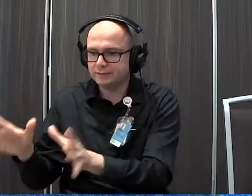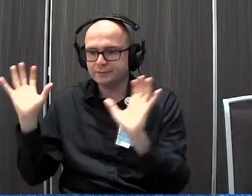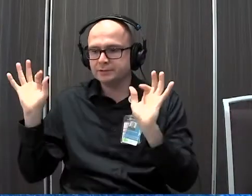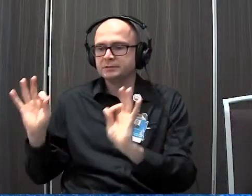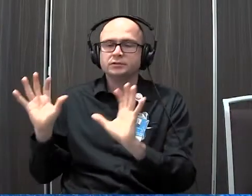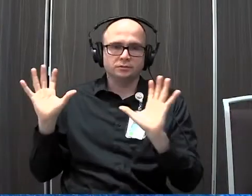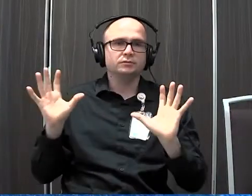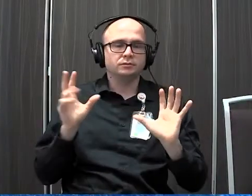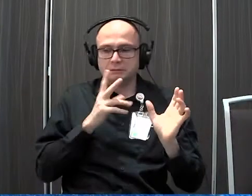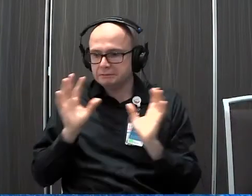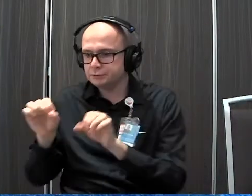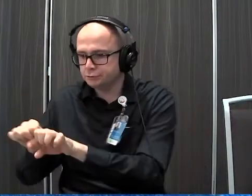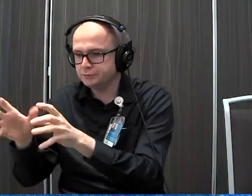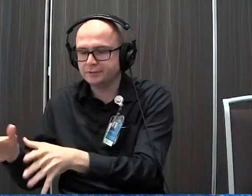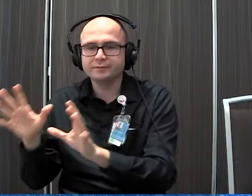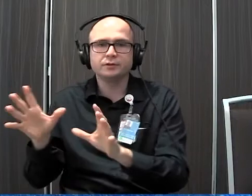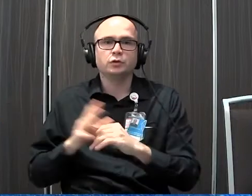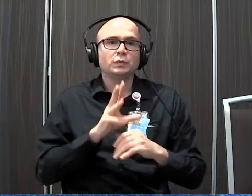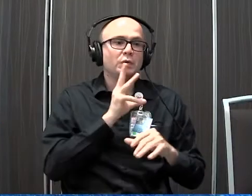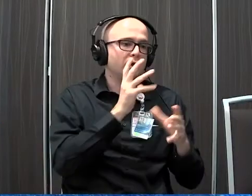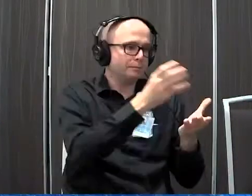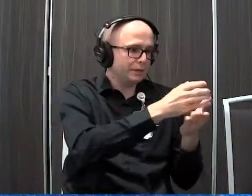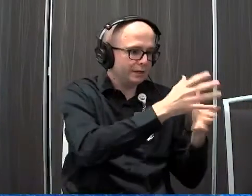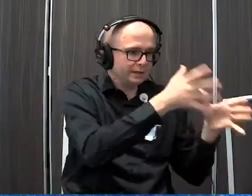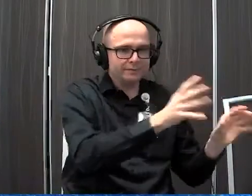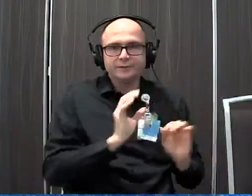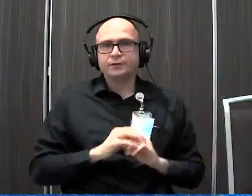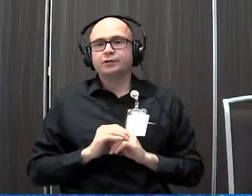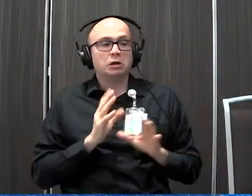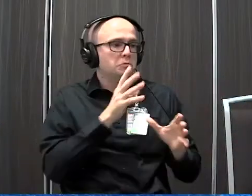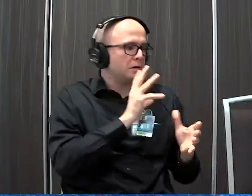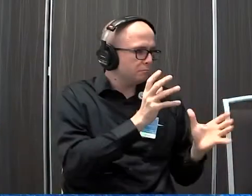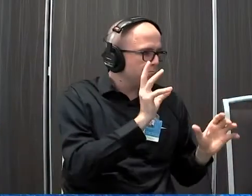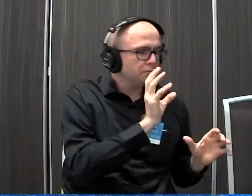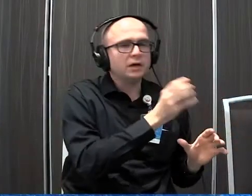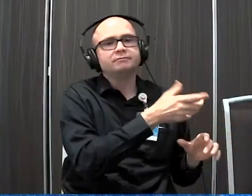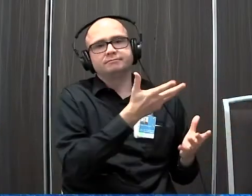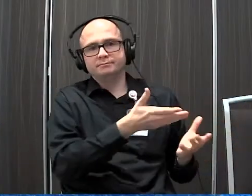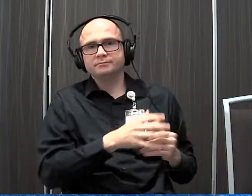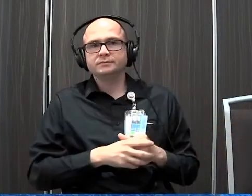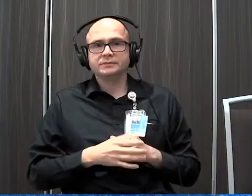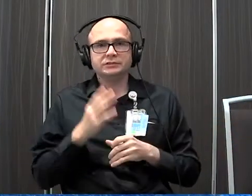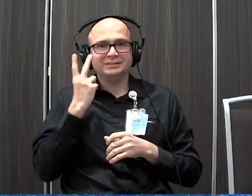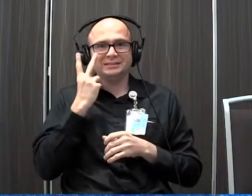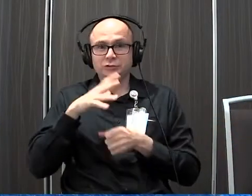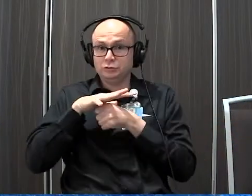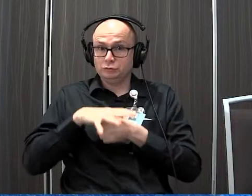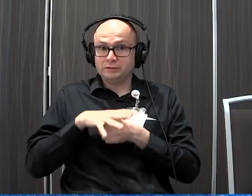them, or their water bottles where they left them. And we see that increasing under stress